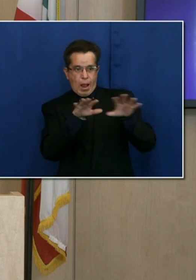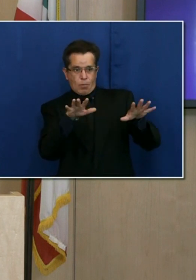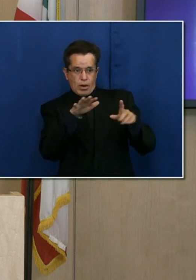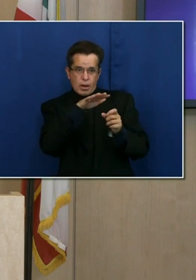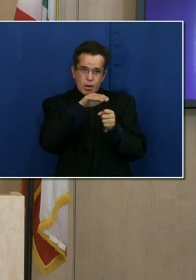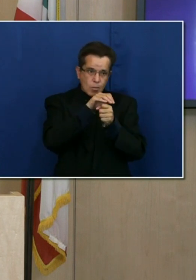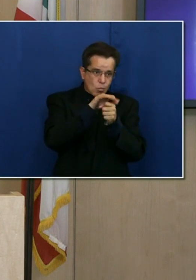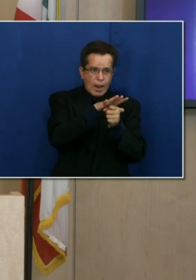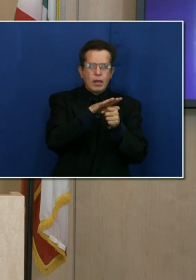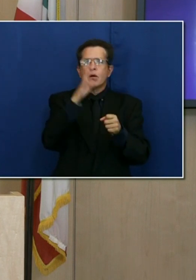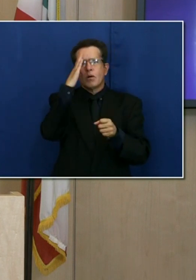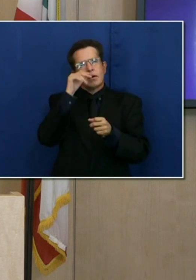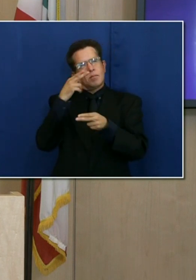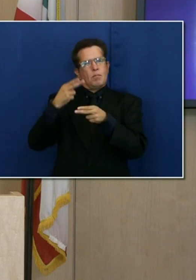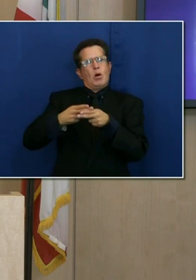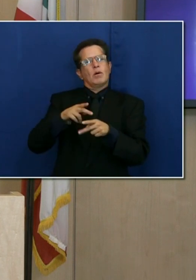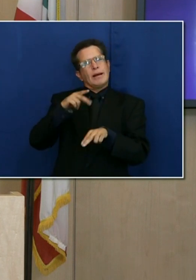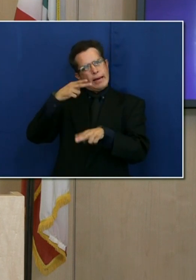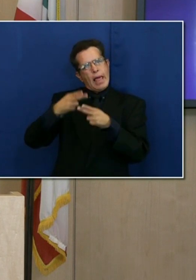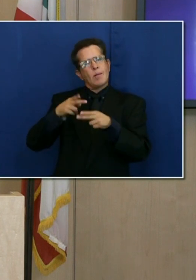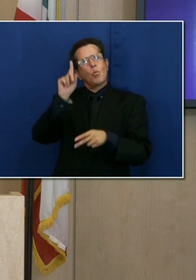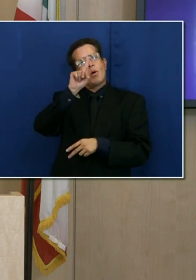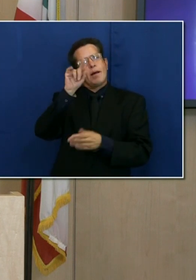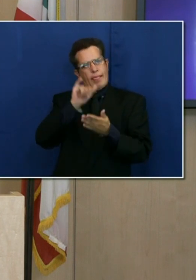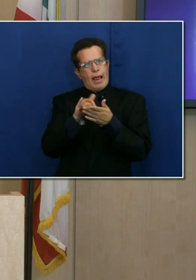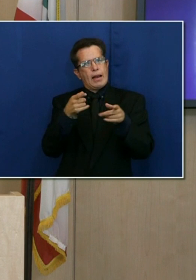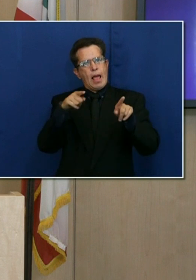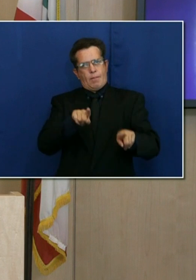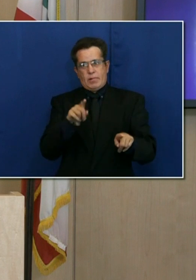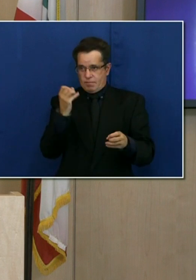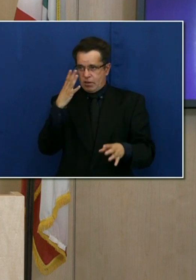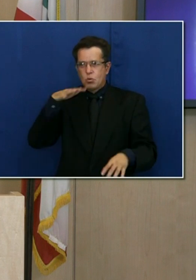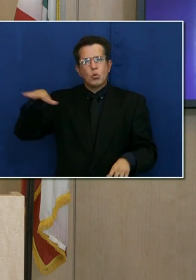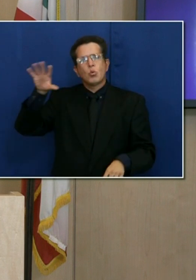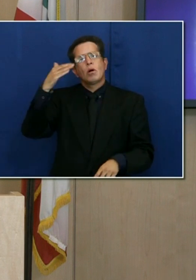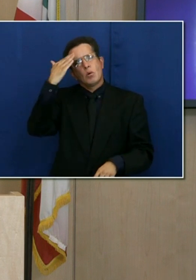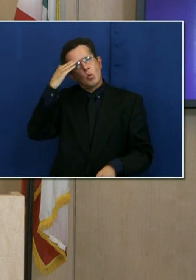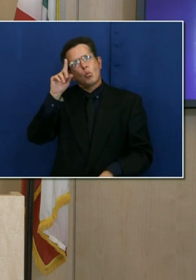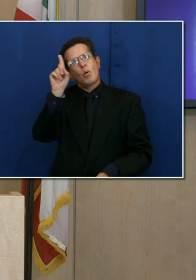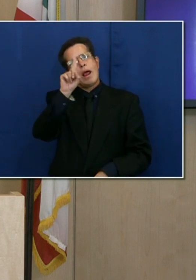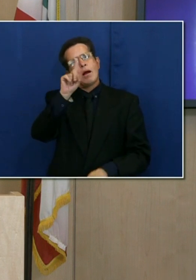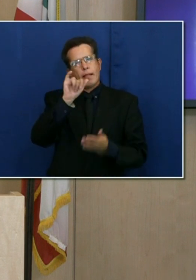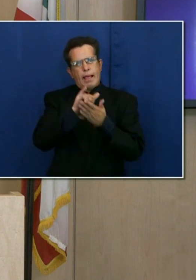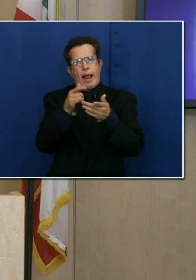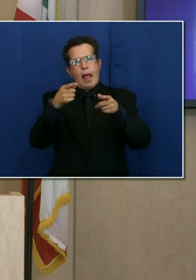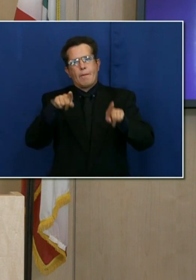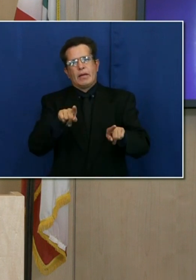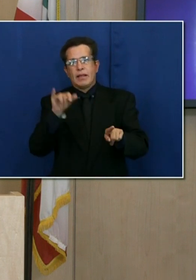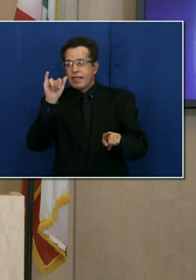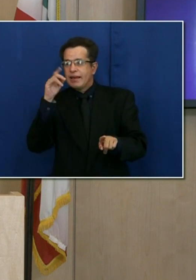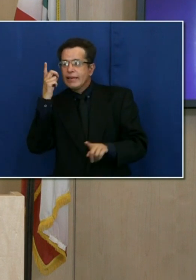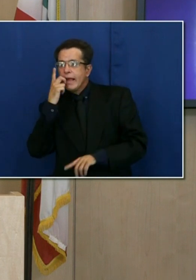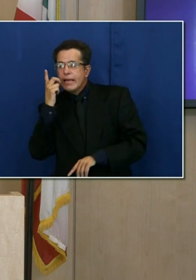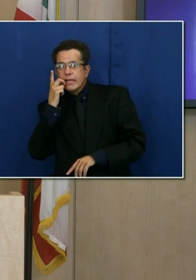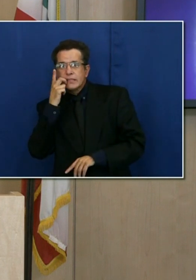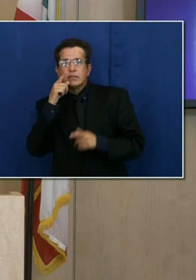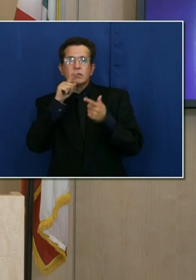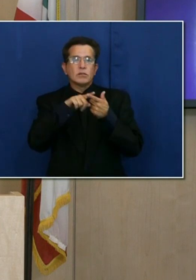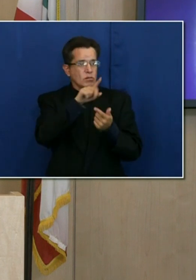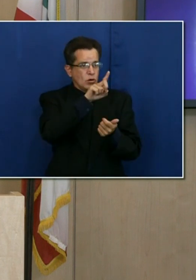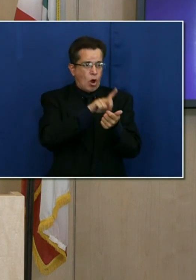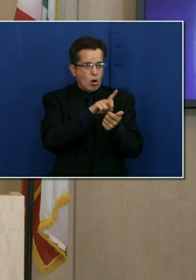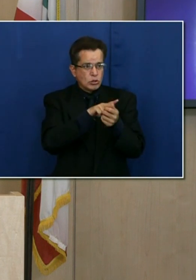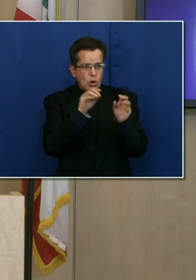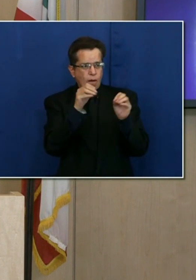example, the county lists outbreaks at a medical facility, but many of our viewers would like to know if it's a dentist, for example, or an optometry